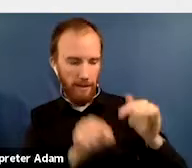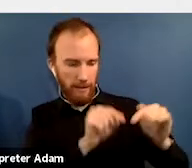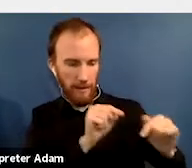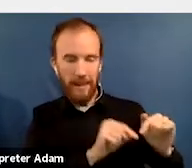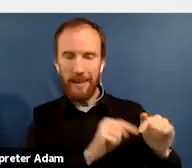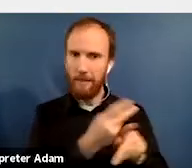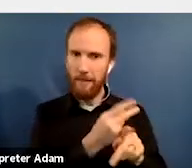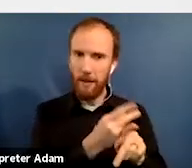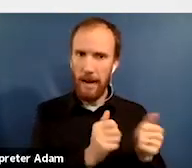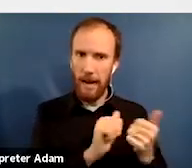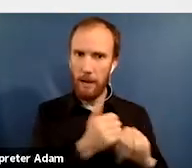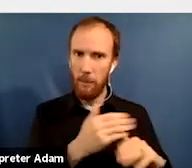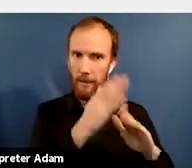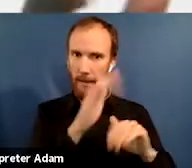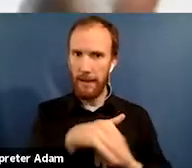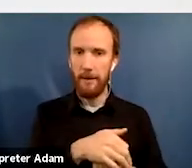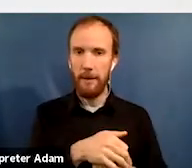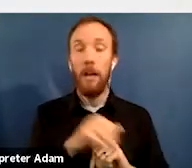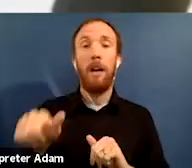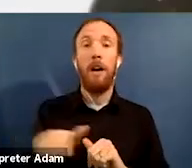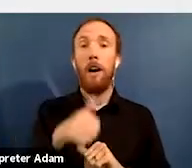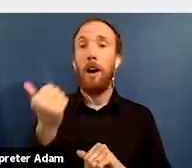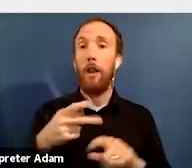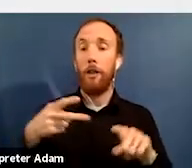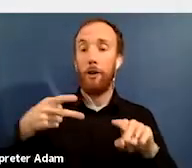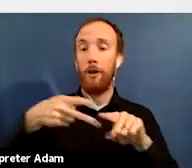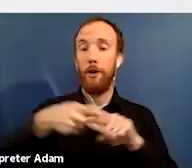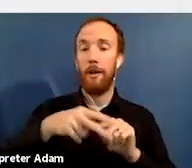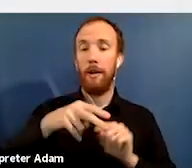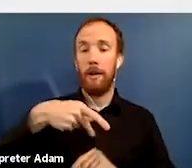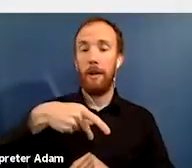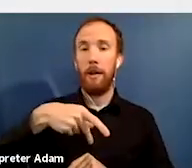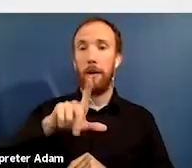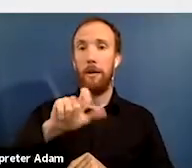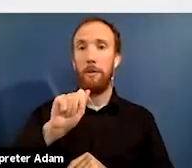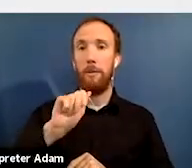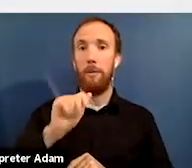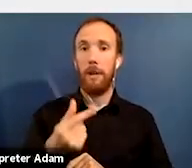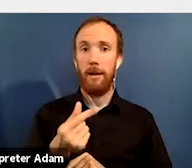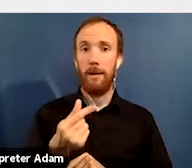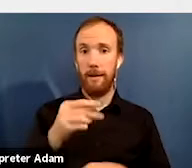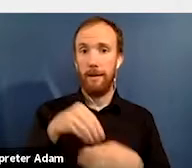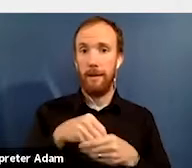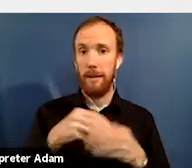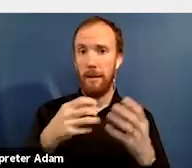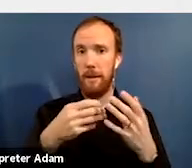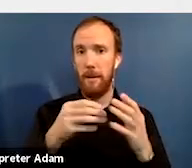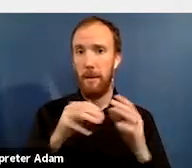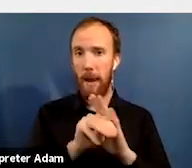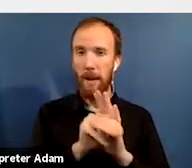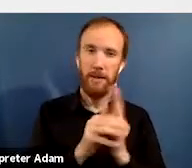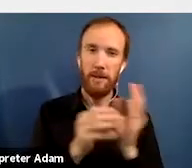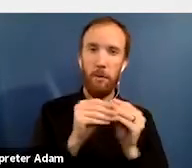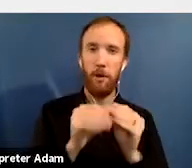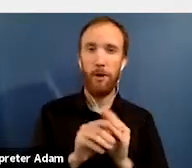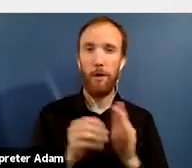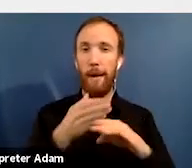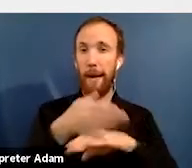other models that are plug-in models where you include them in the training process. And so it's not so much like an after the fact thing. It's like,